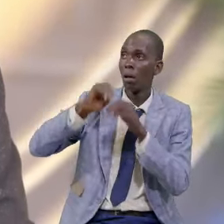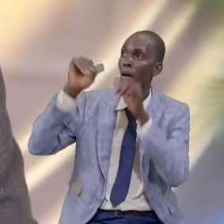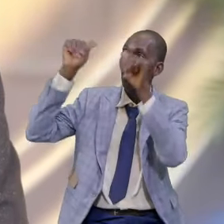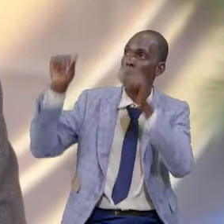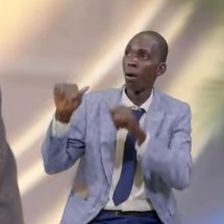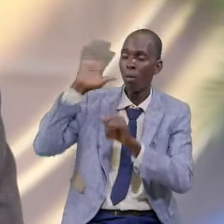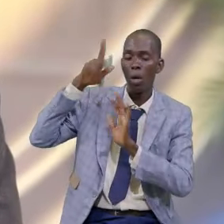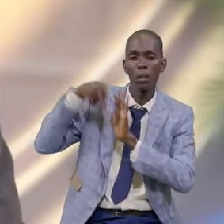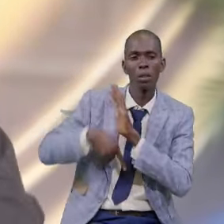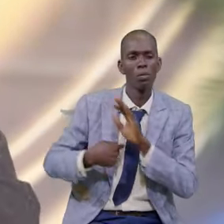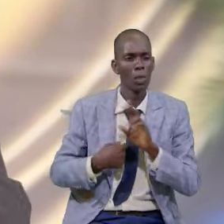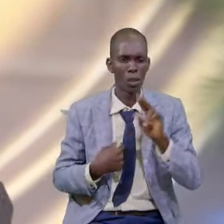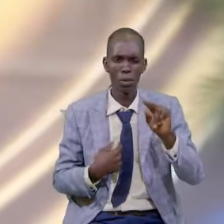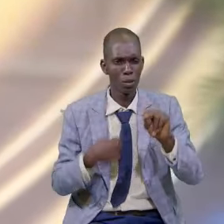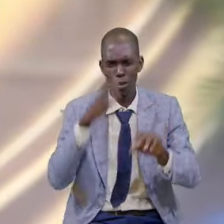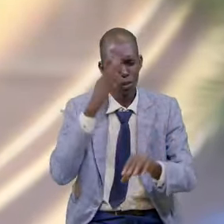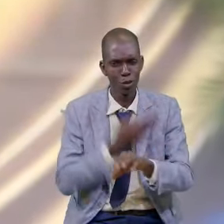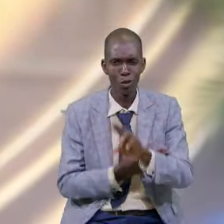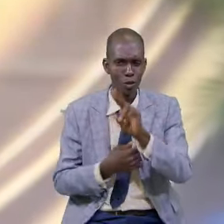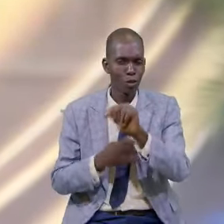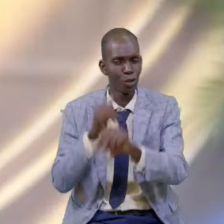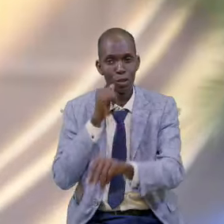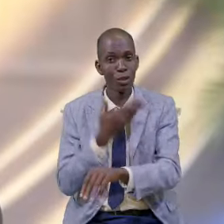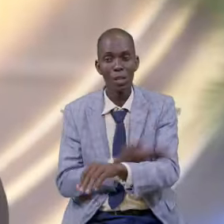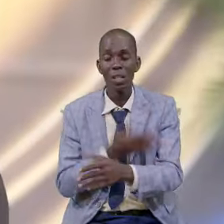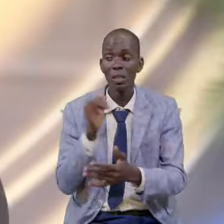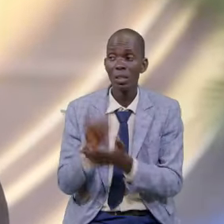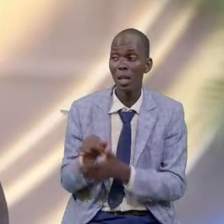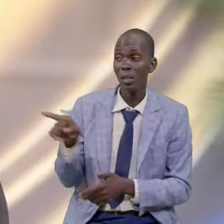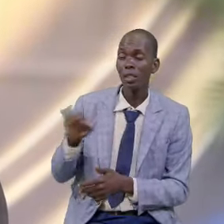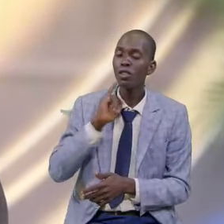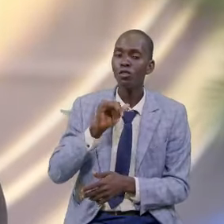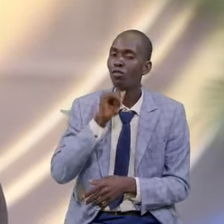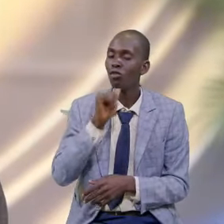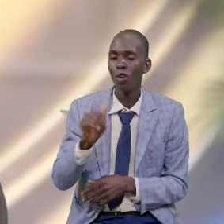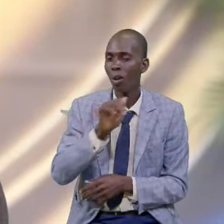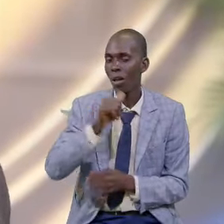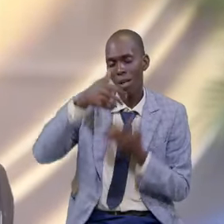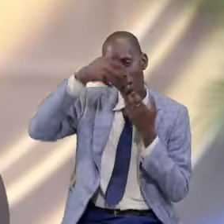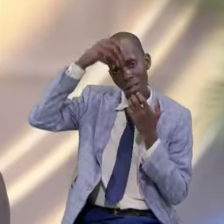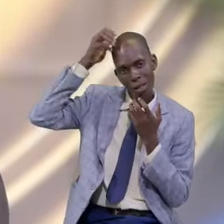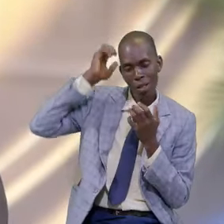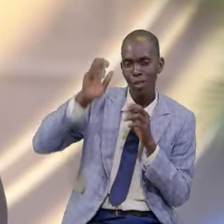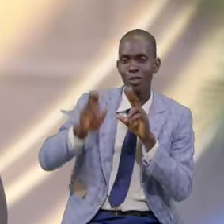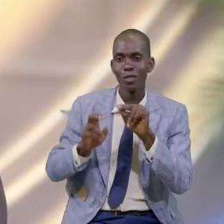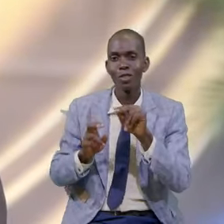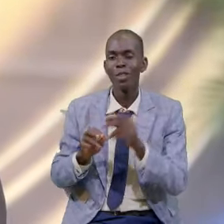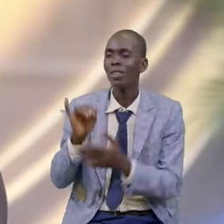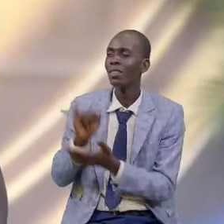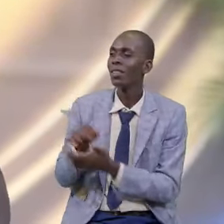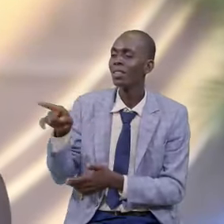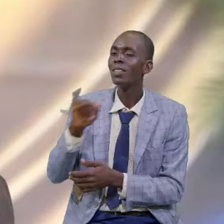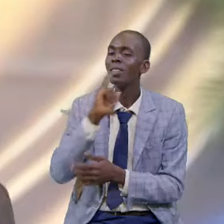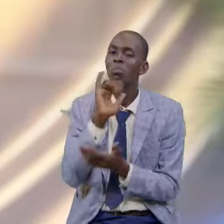son, no, daughter, that's not a lion. That is a shadow,